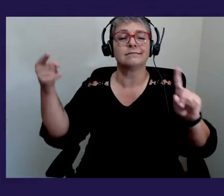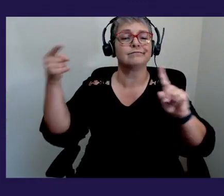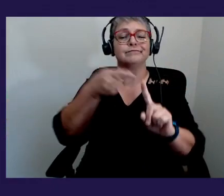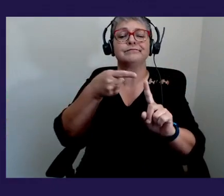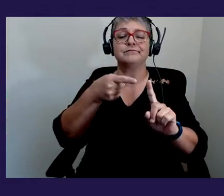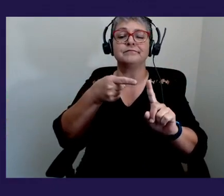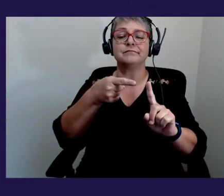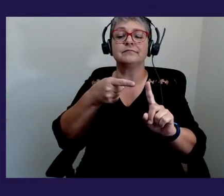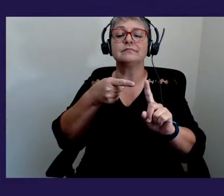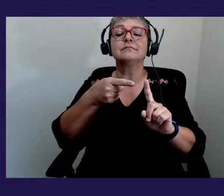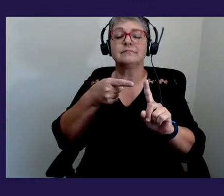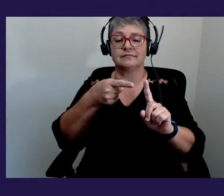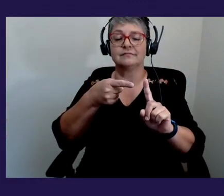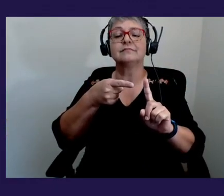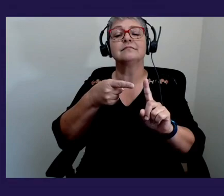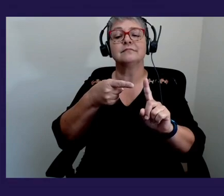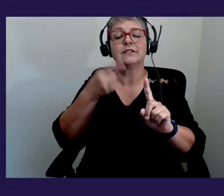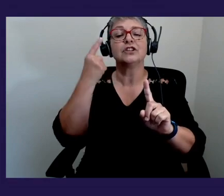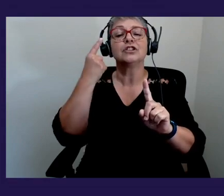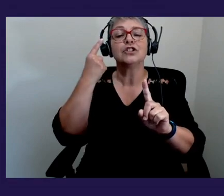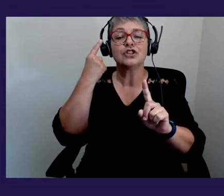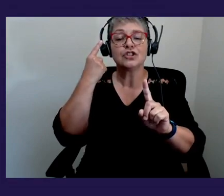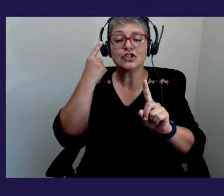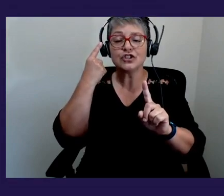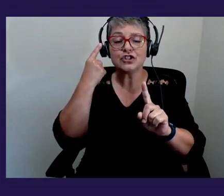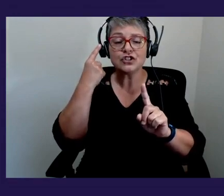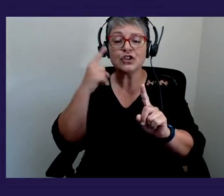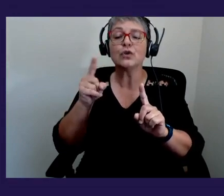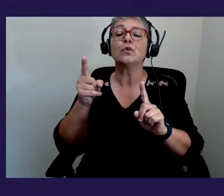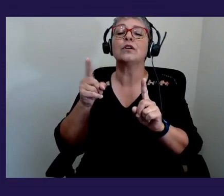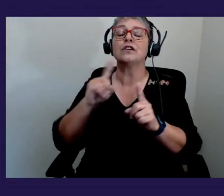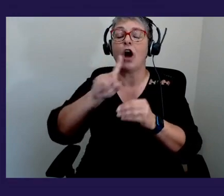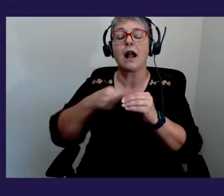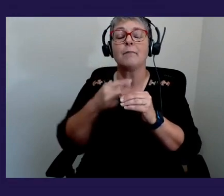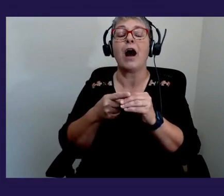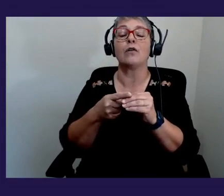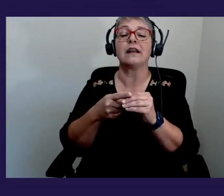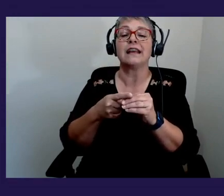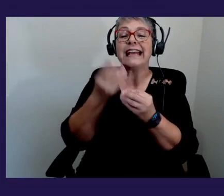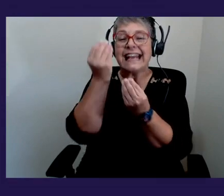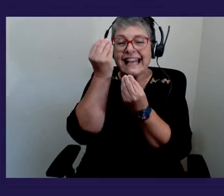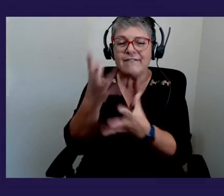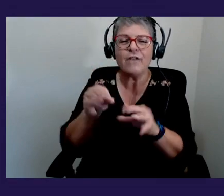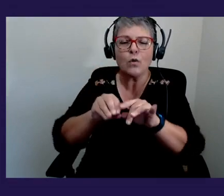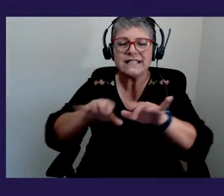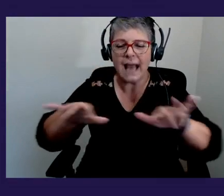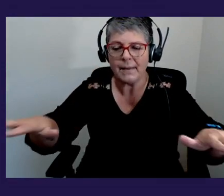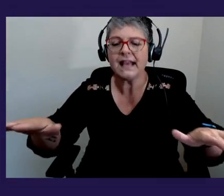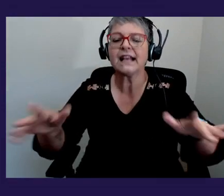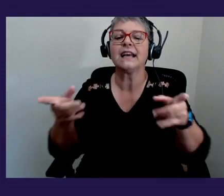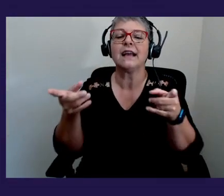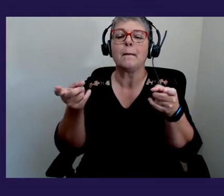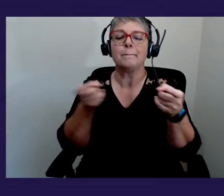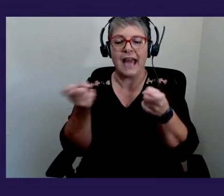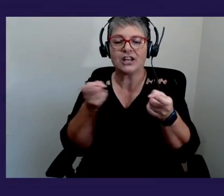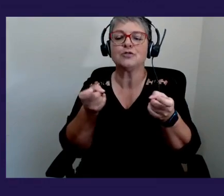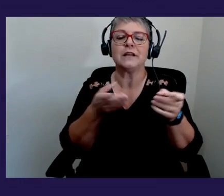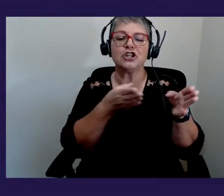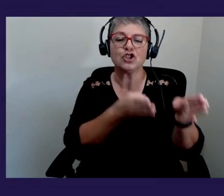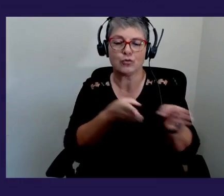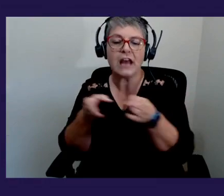said, was to characterize infodemic management strategies at the international, national, state, and local